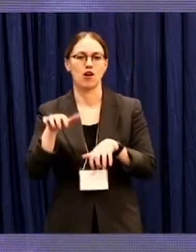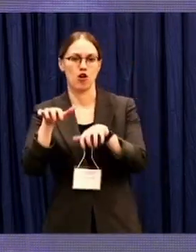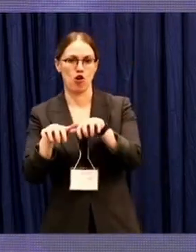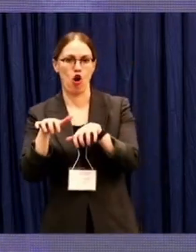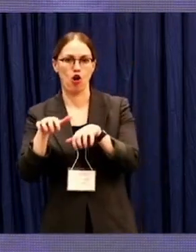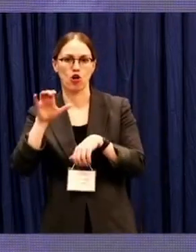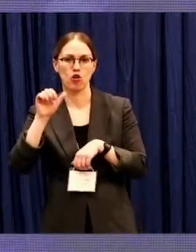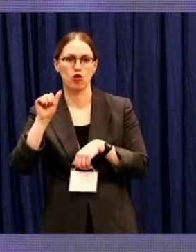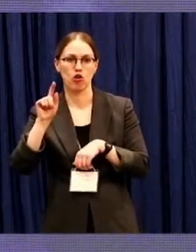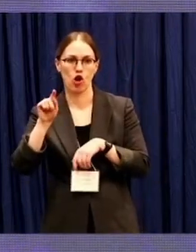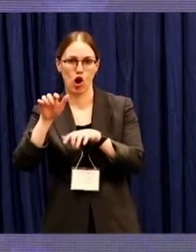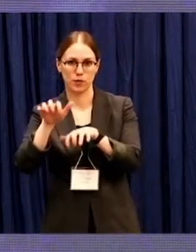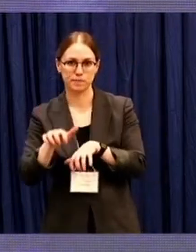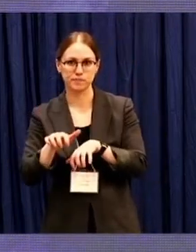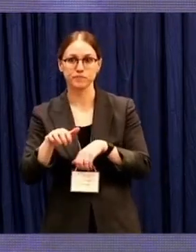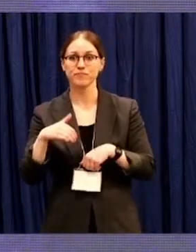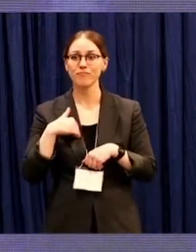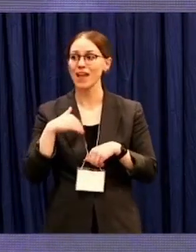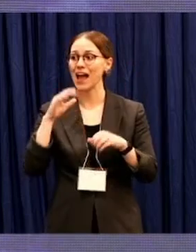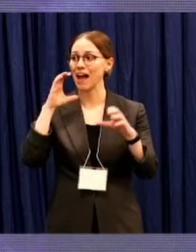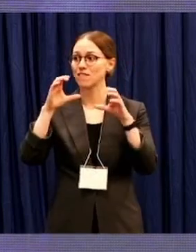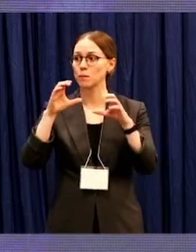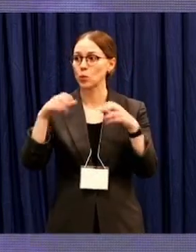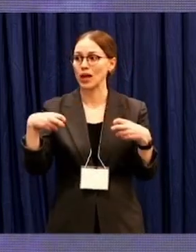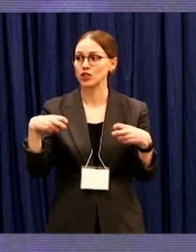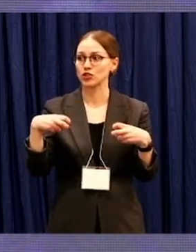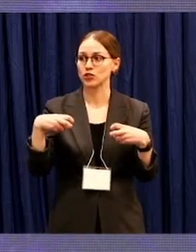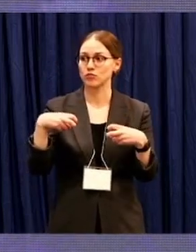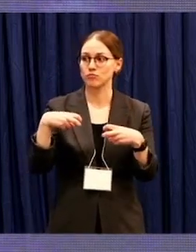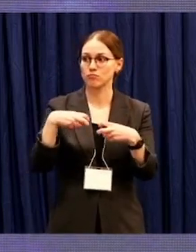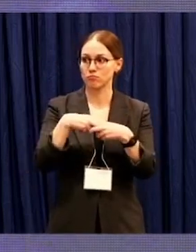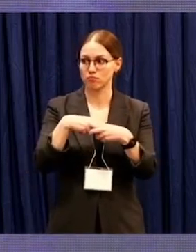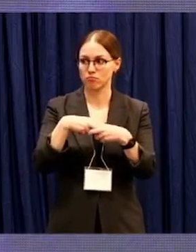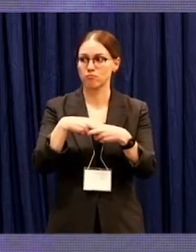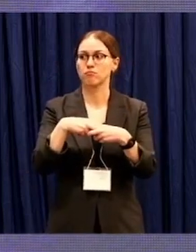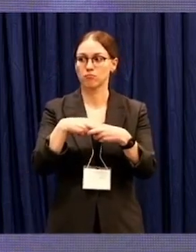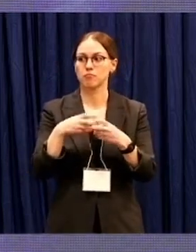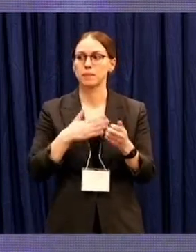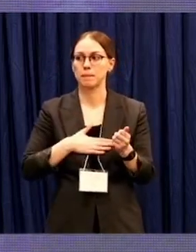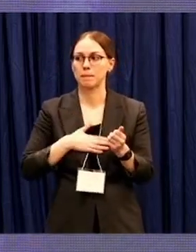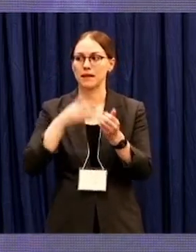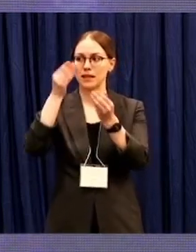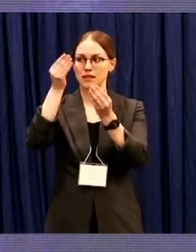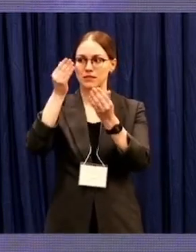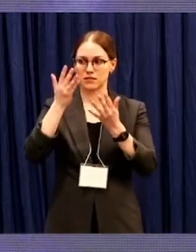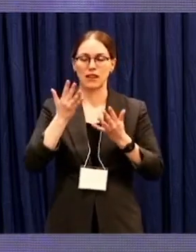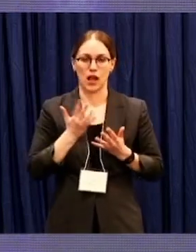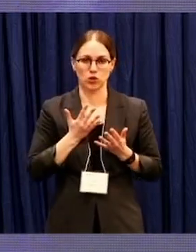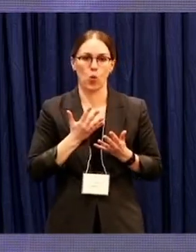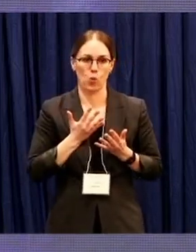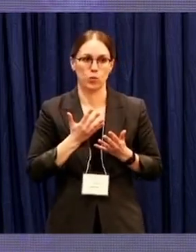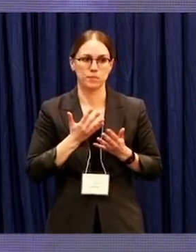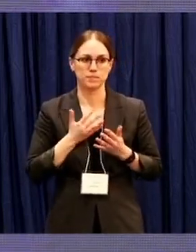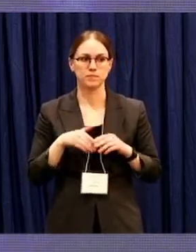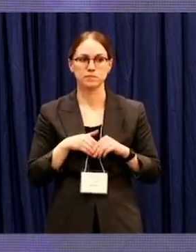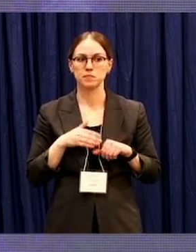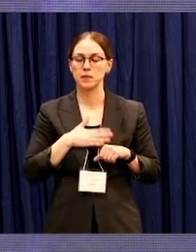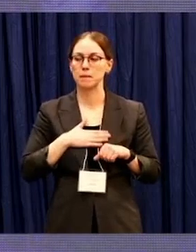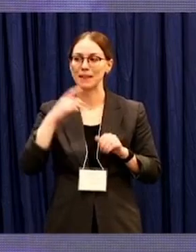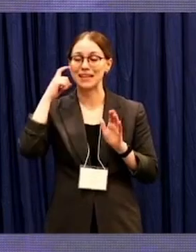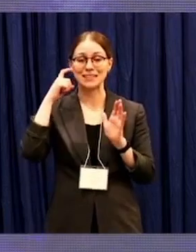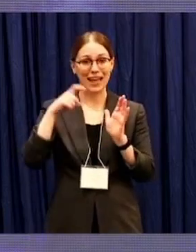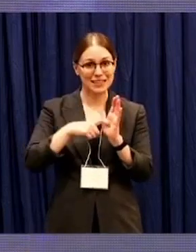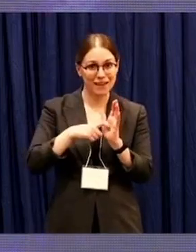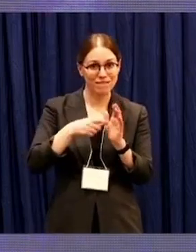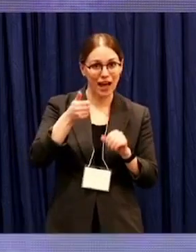have any communication issues during the session, please let one of the staff know. Please identify